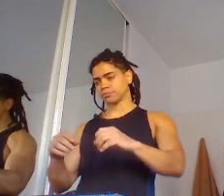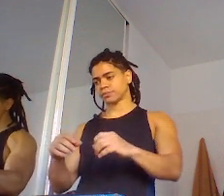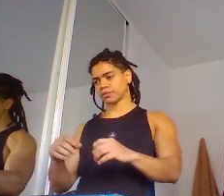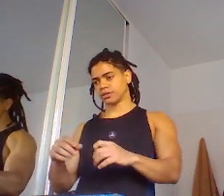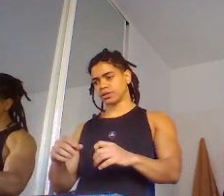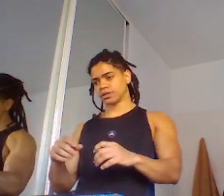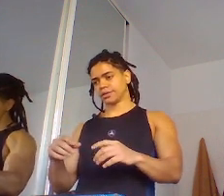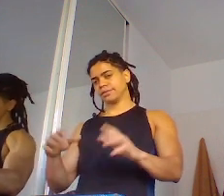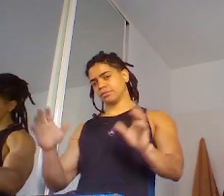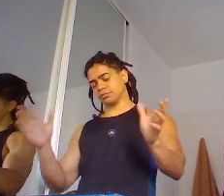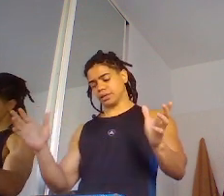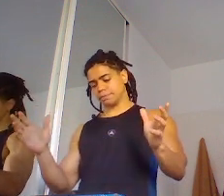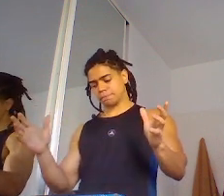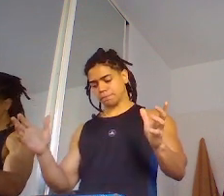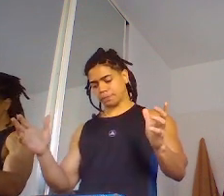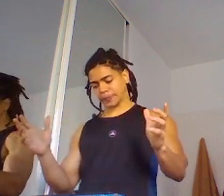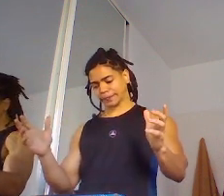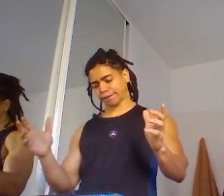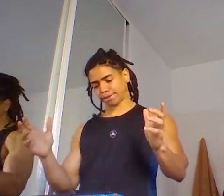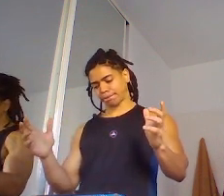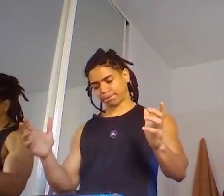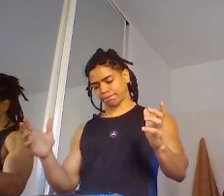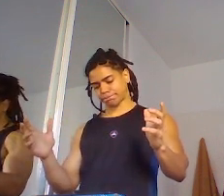standards. All right.